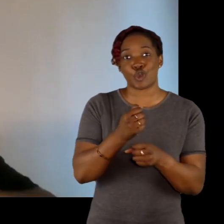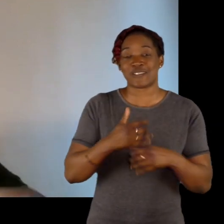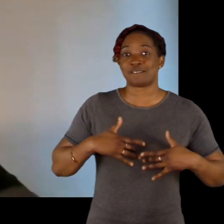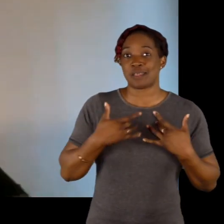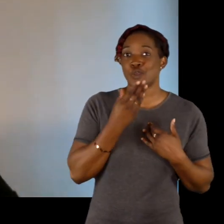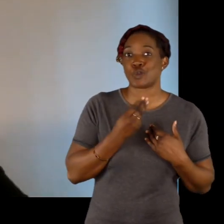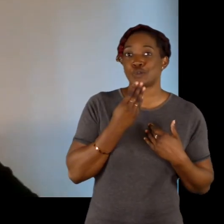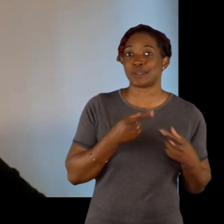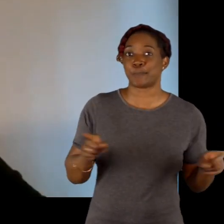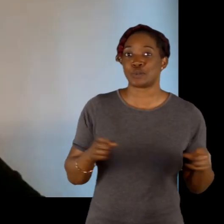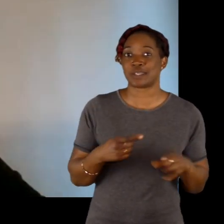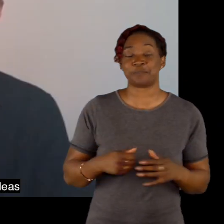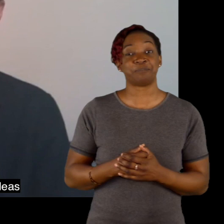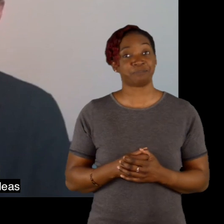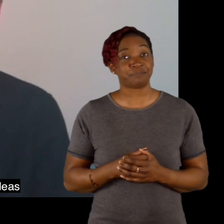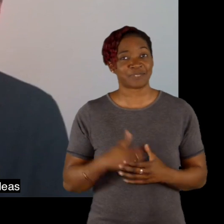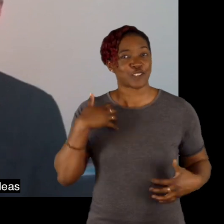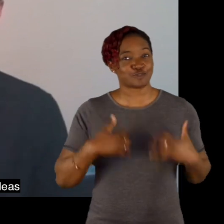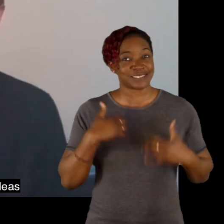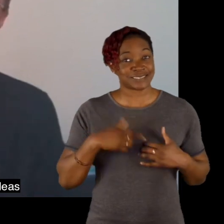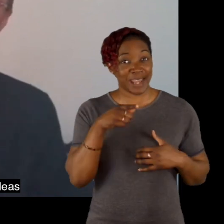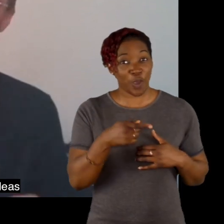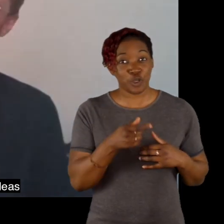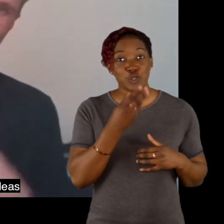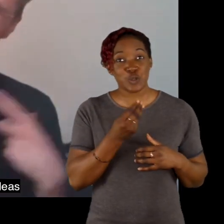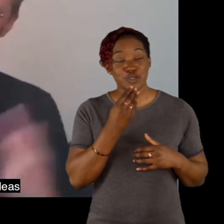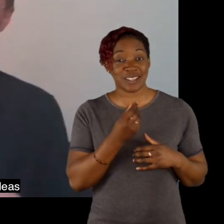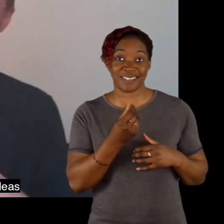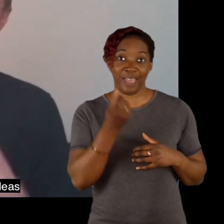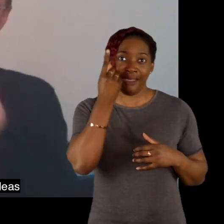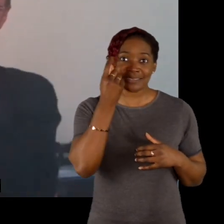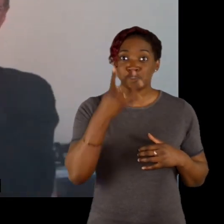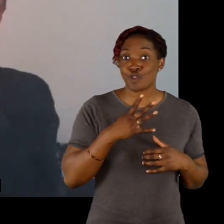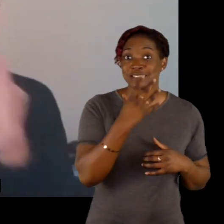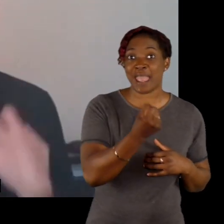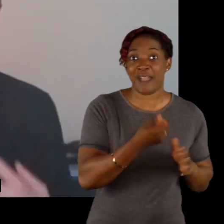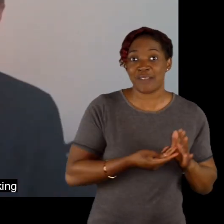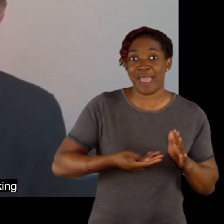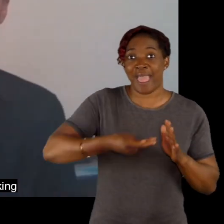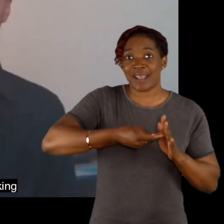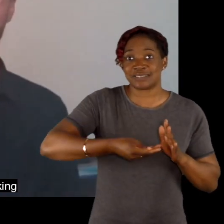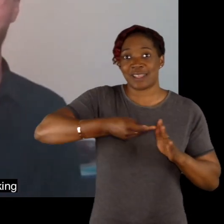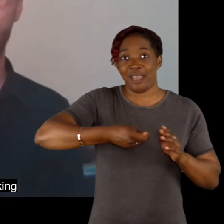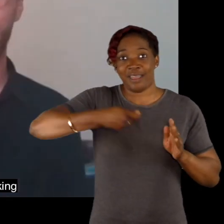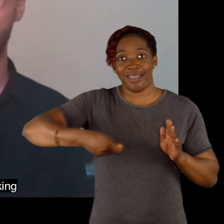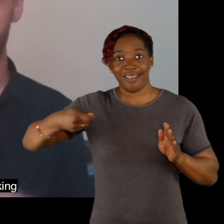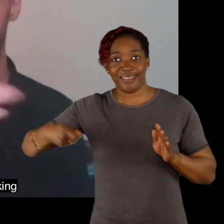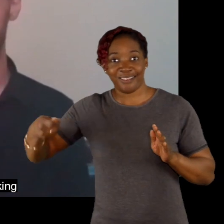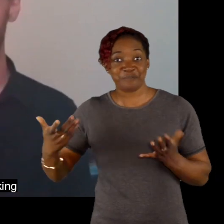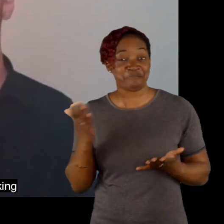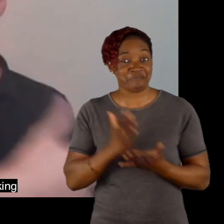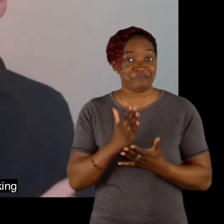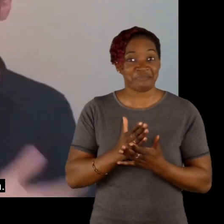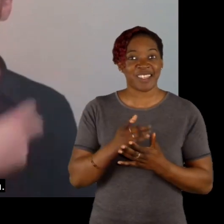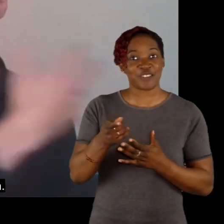feeling using the music. It's interesting to see how you're extending some of the ideas you already had for the film with this